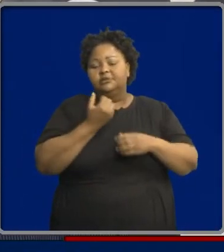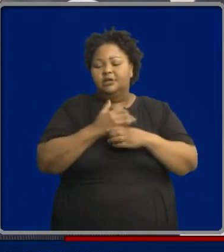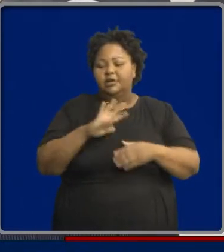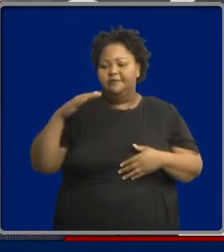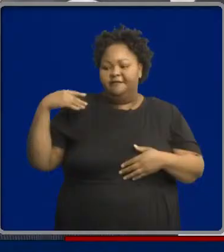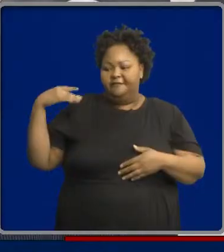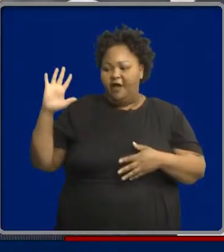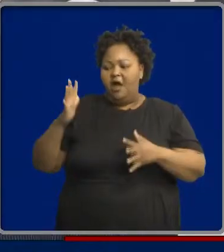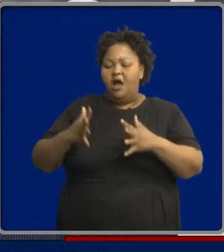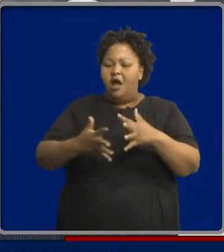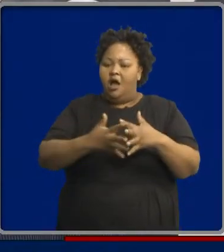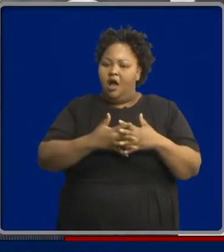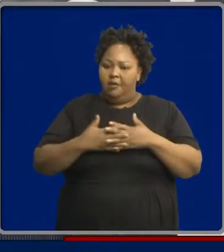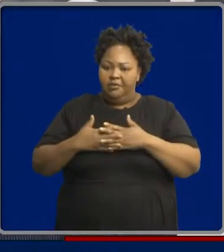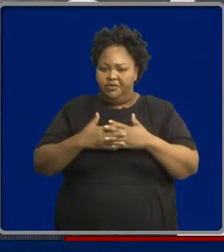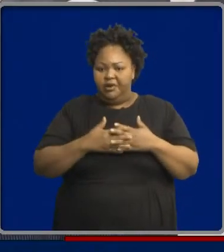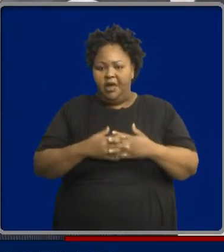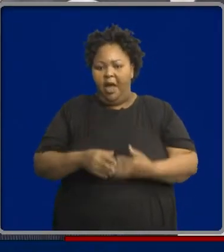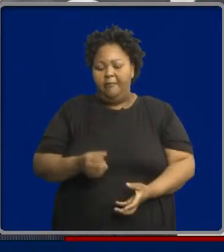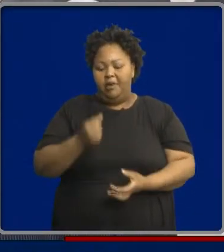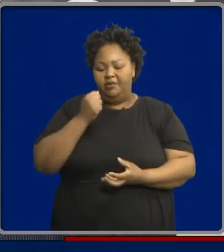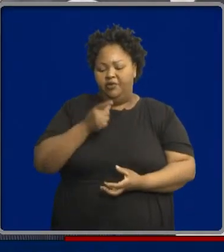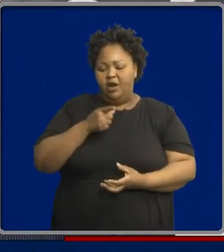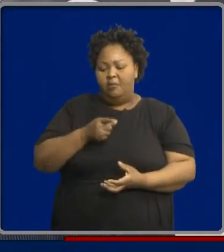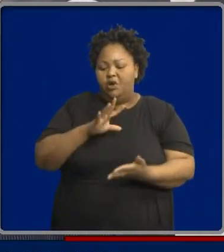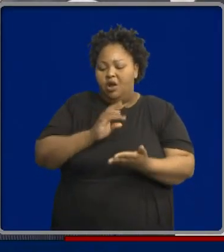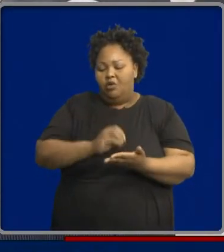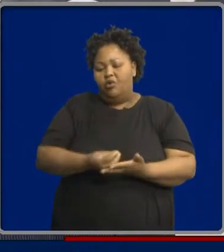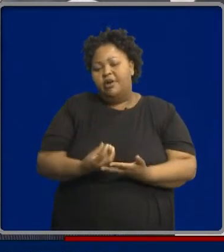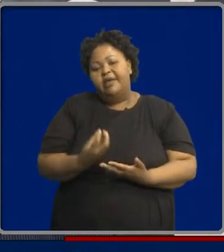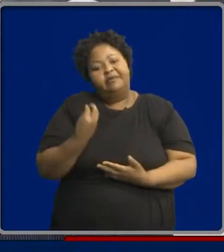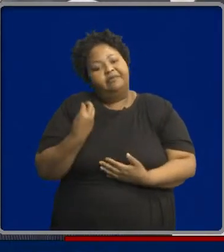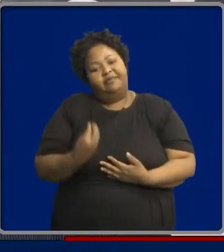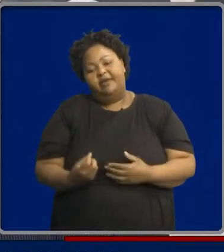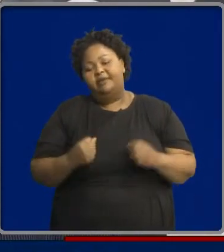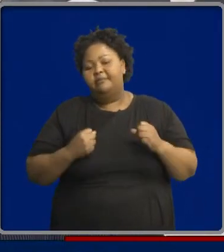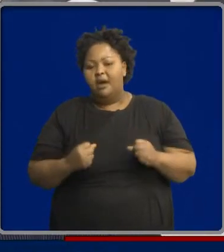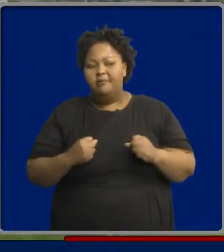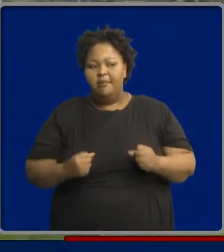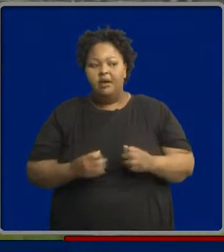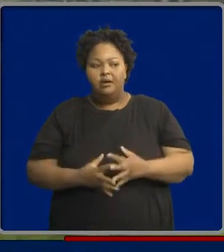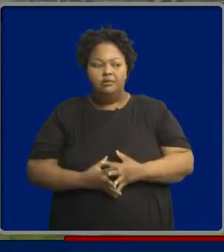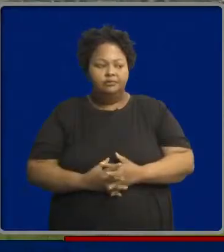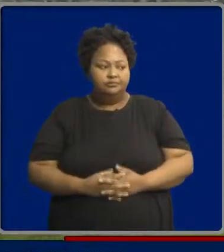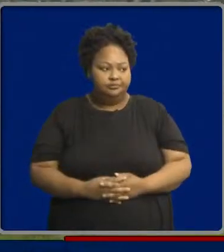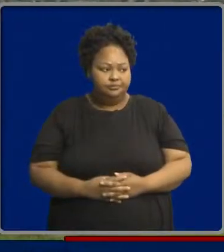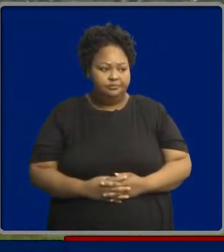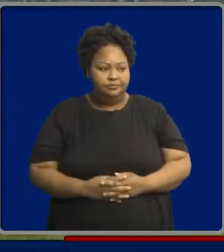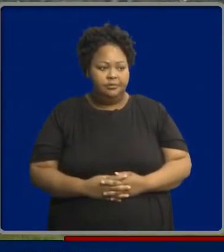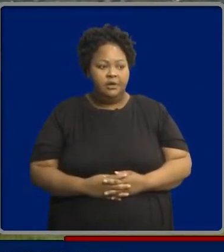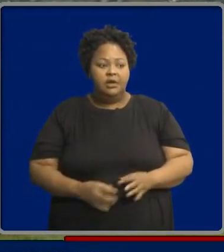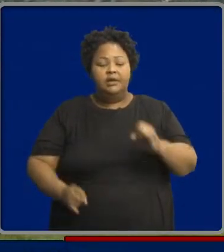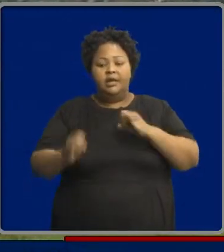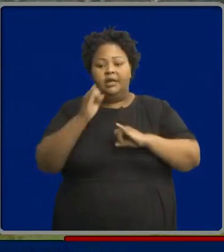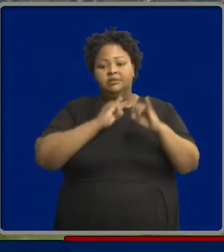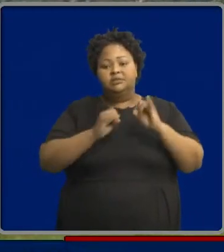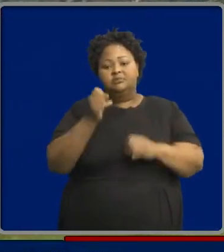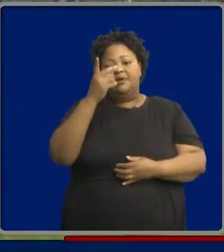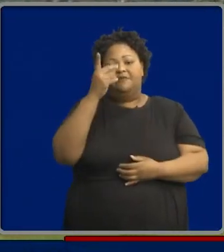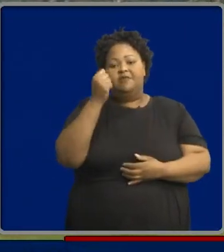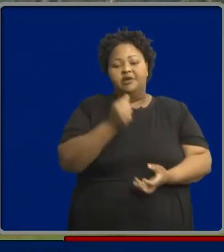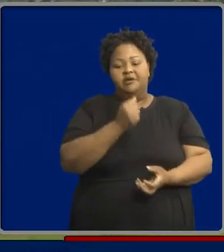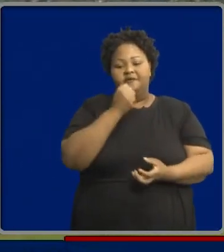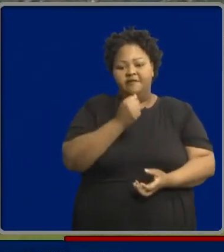floating around at the moment, hence the adjusted outlook. The International Monetary Fund